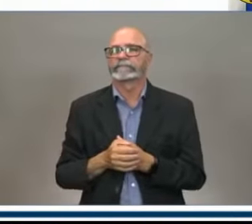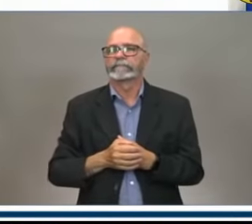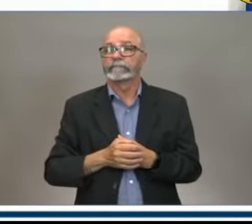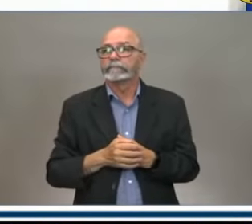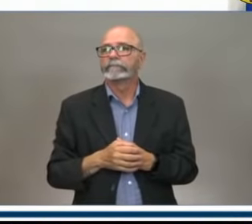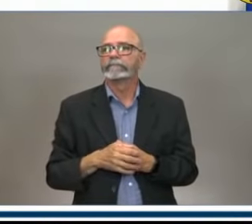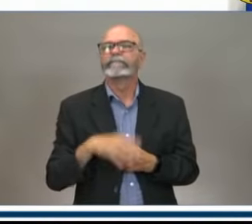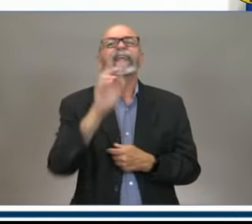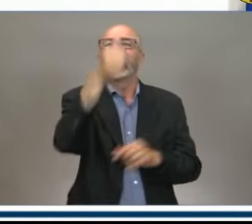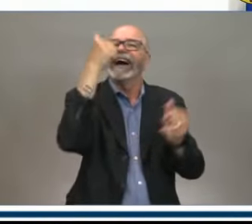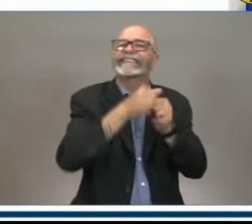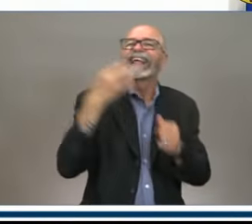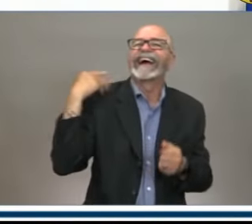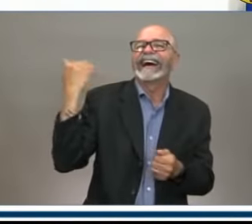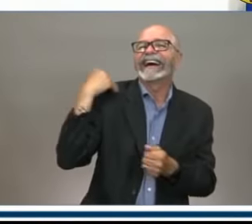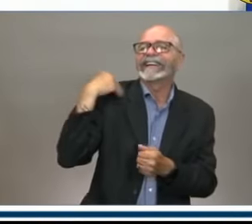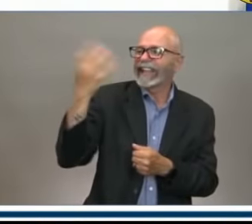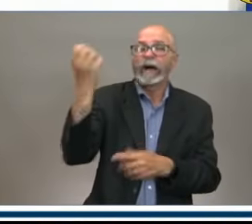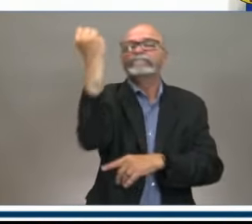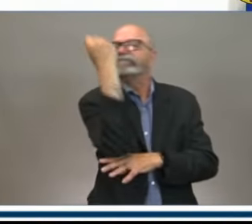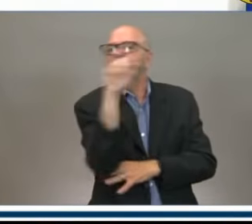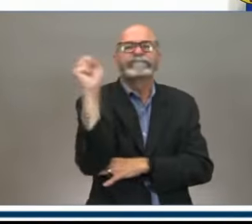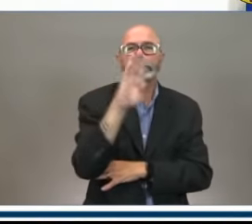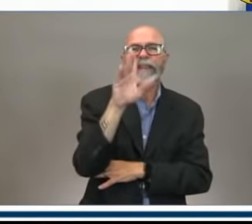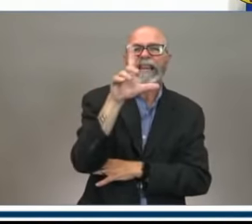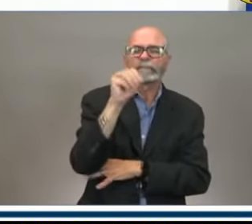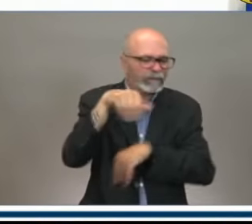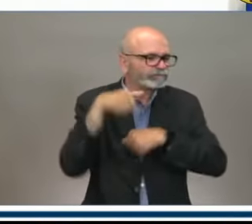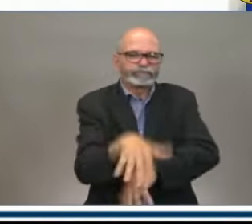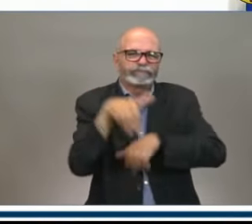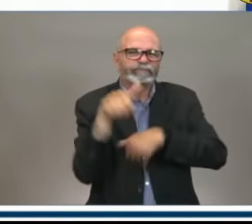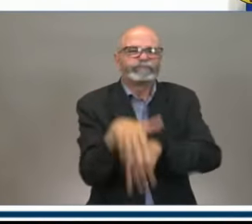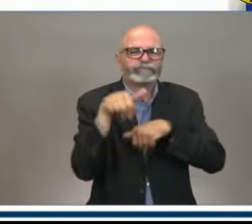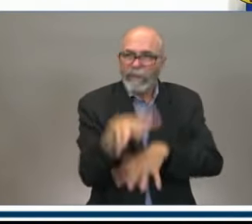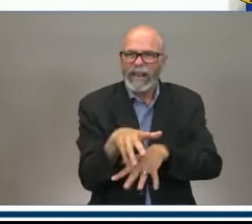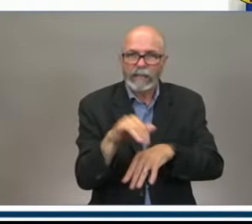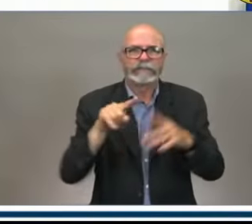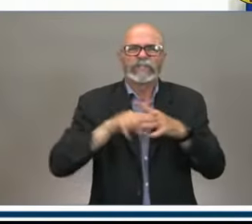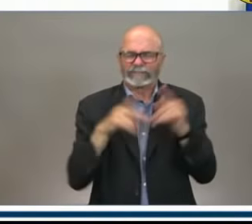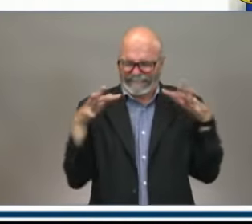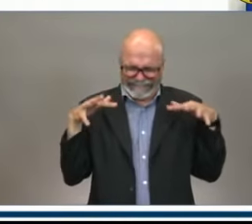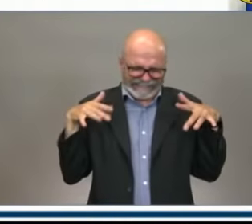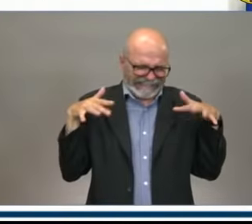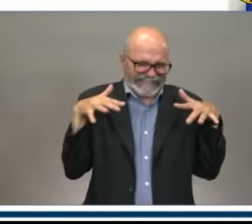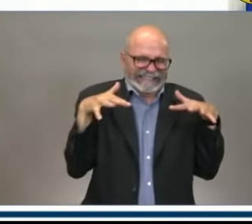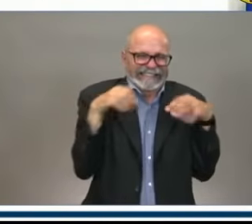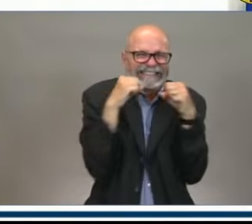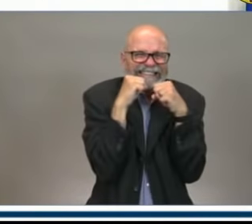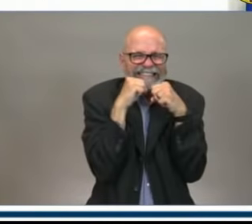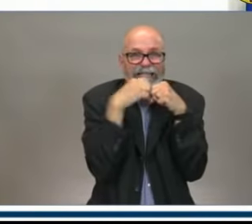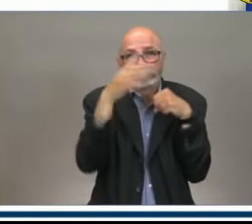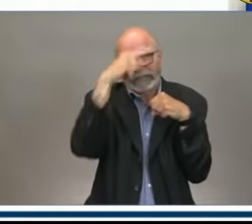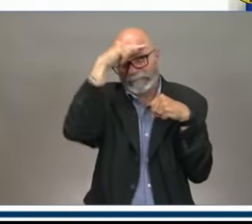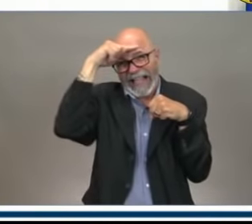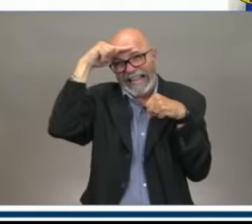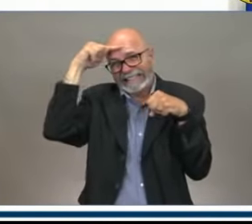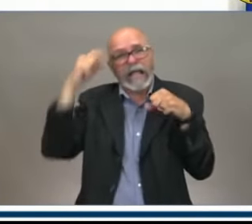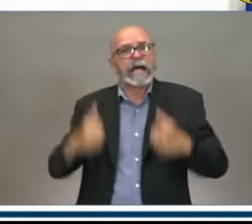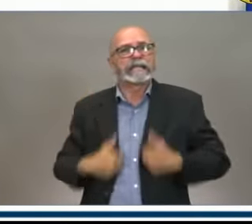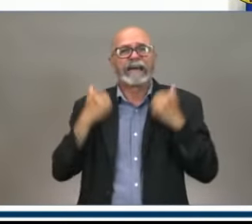Halifax, and in the last few weeks we've seen more large public gatherings, including Black Lives Matter events, but also